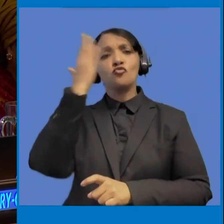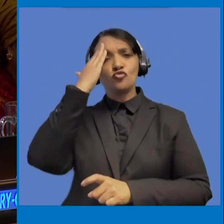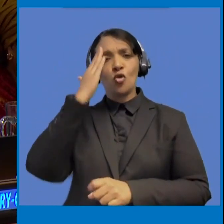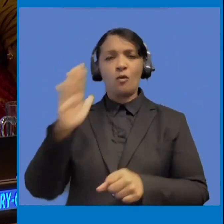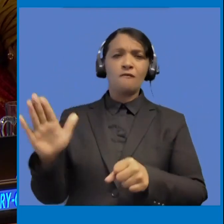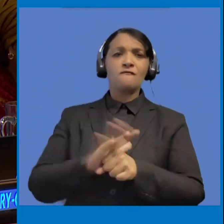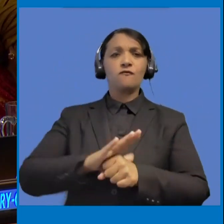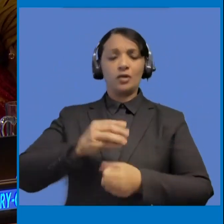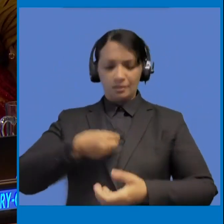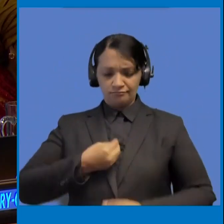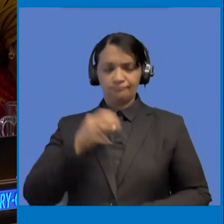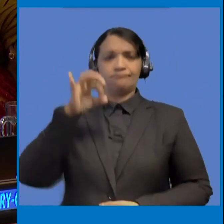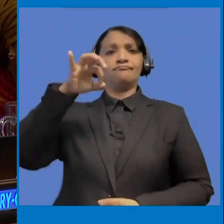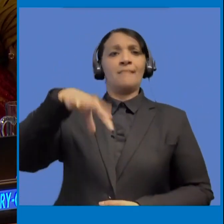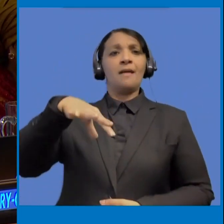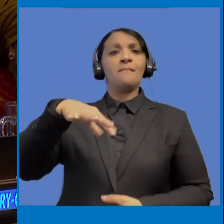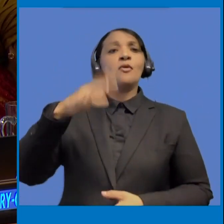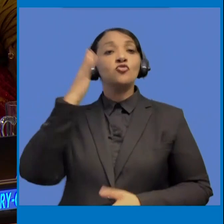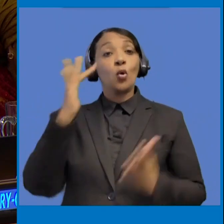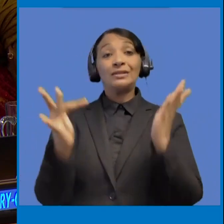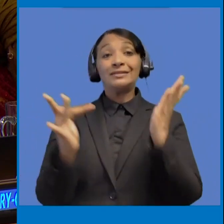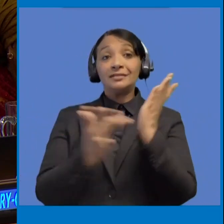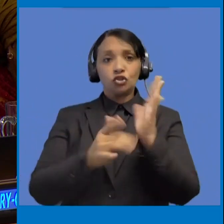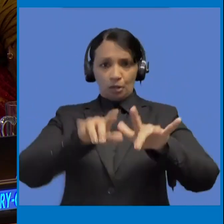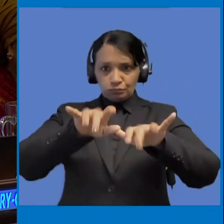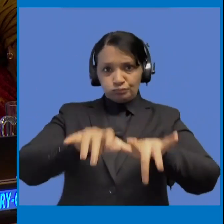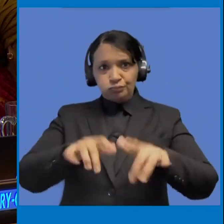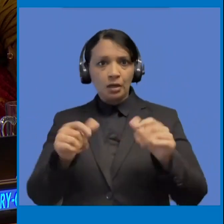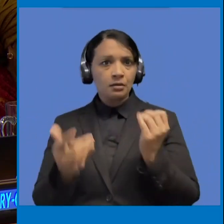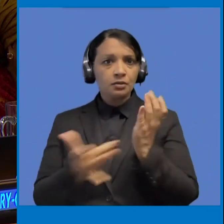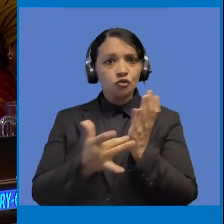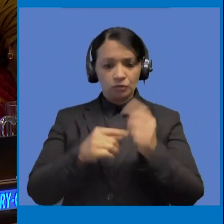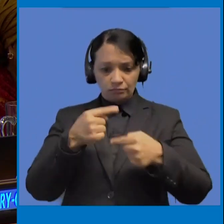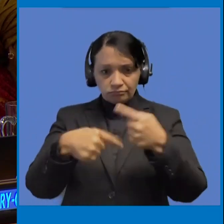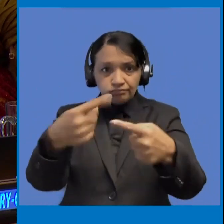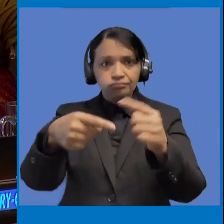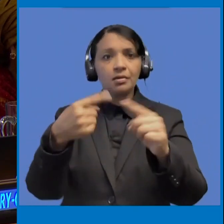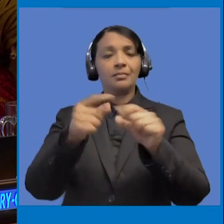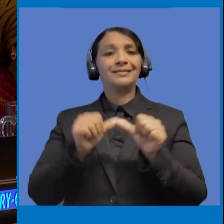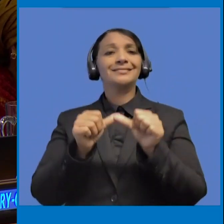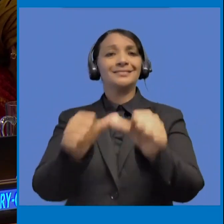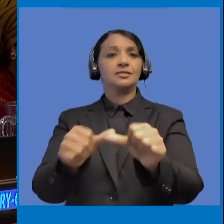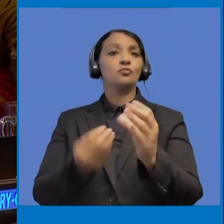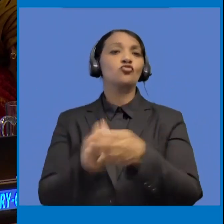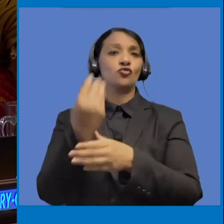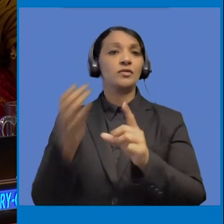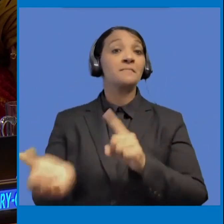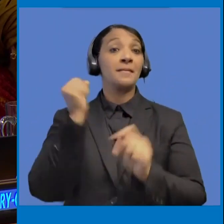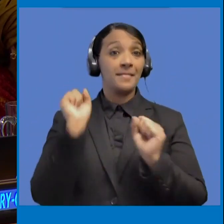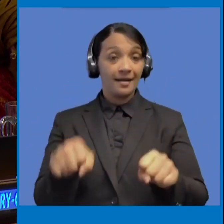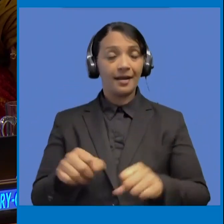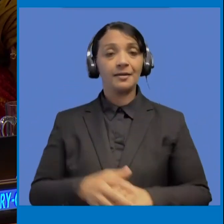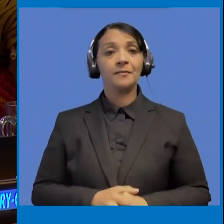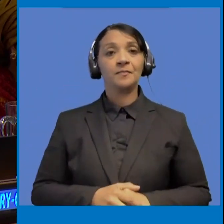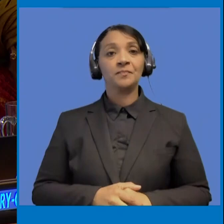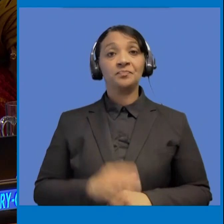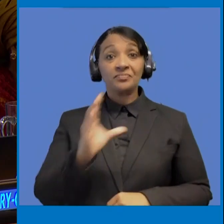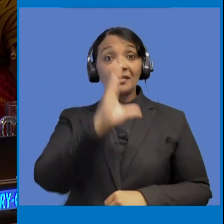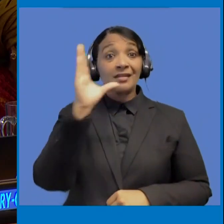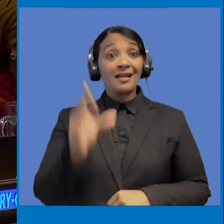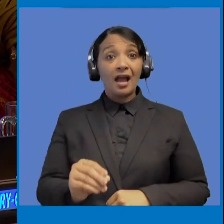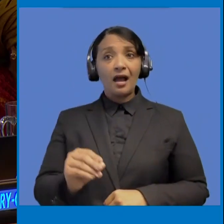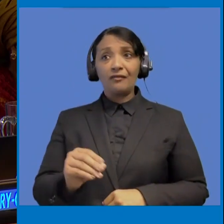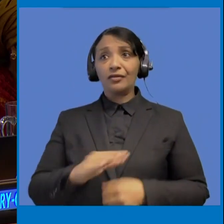the continent's digital revolution and sustainable growth. Dear friends, Africa is a land of enormous potential